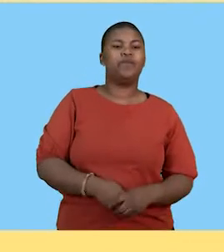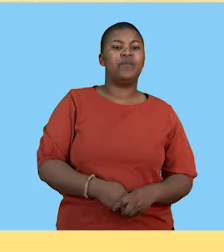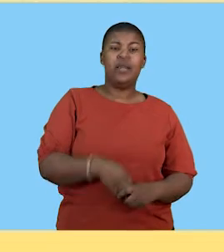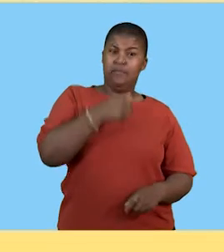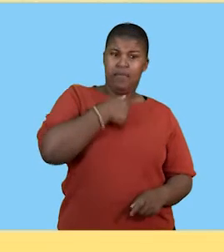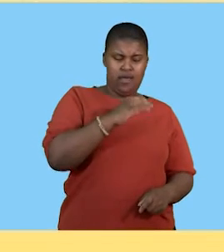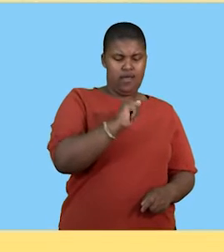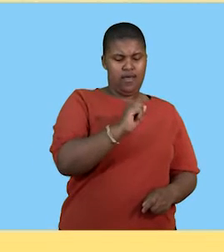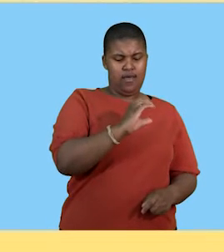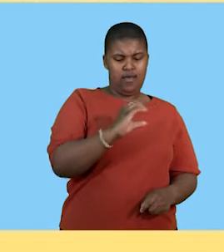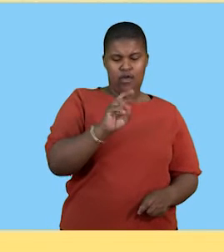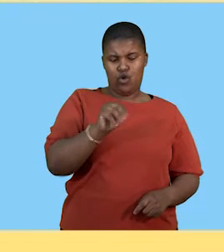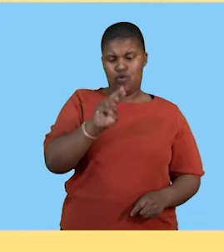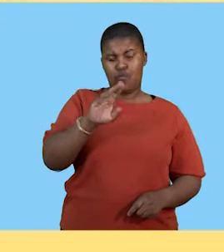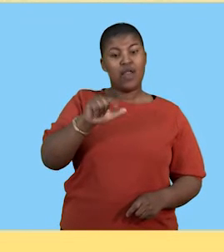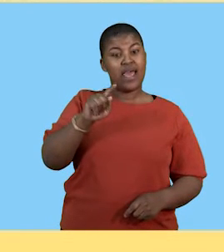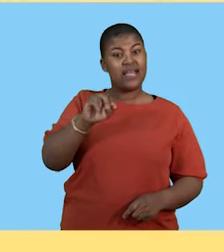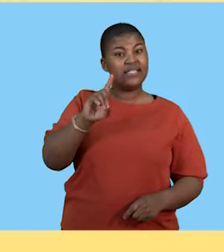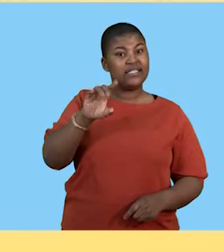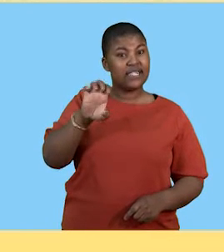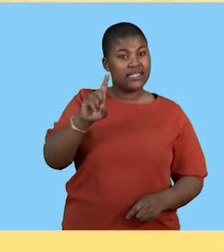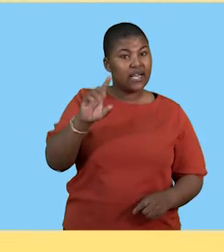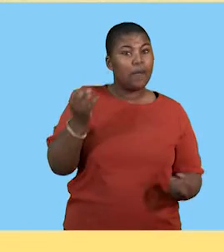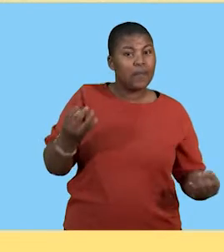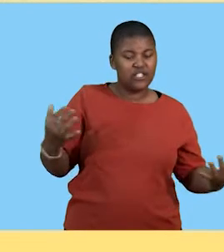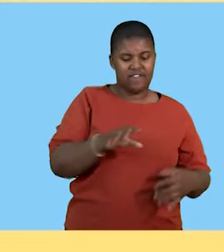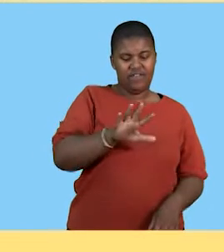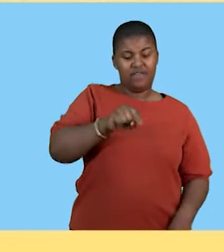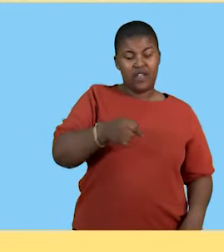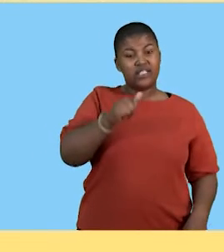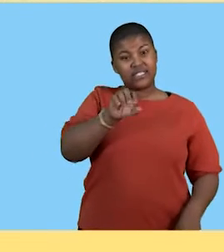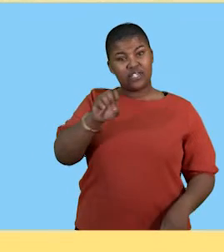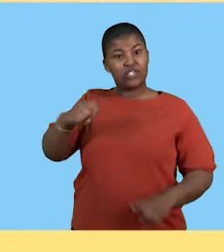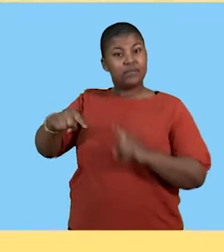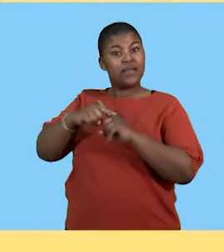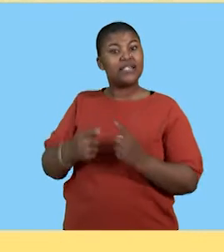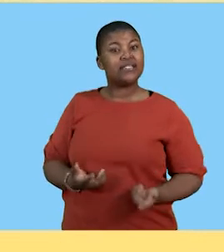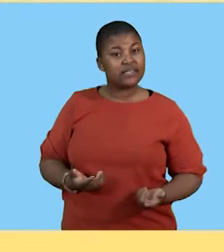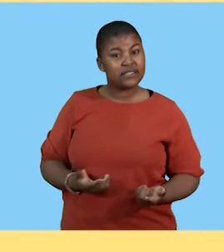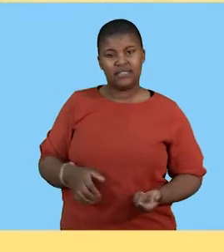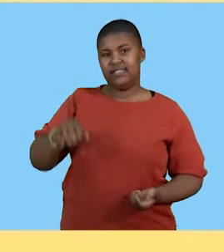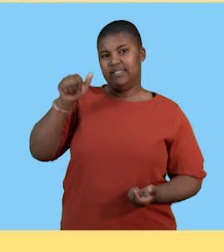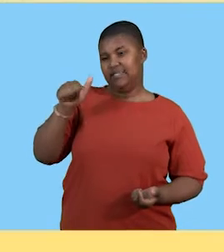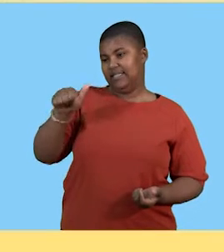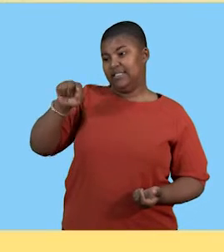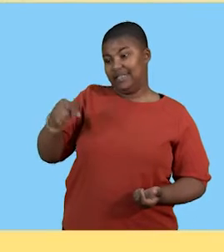My accumulated depreciation therefore is my 5,600 plus